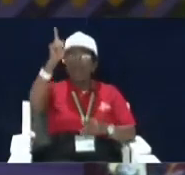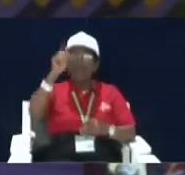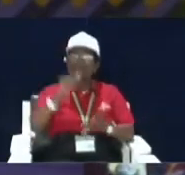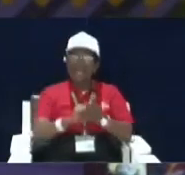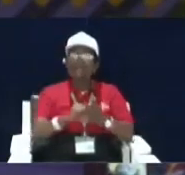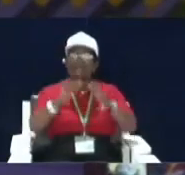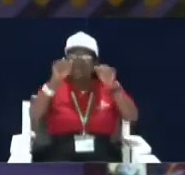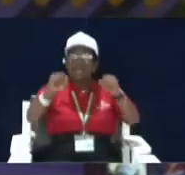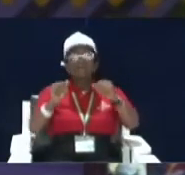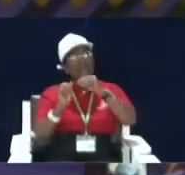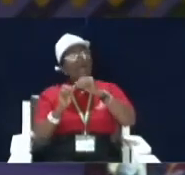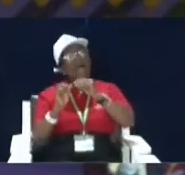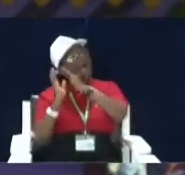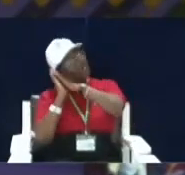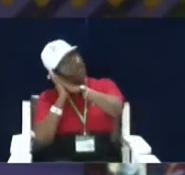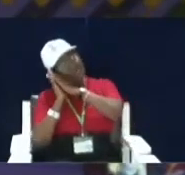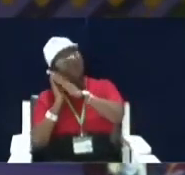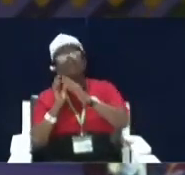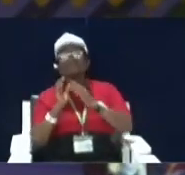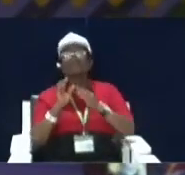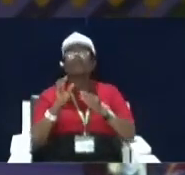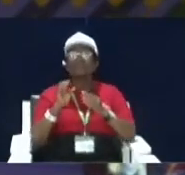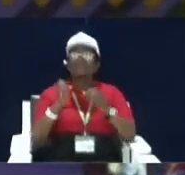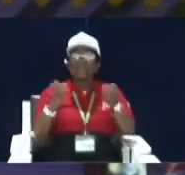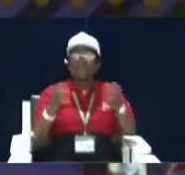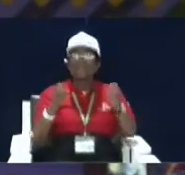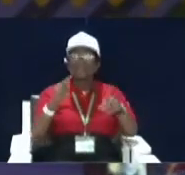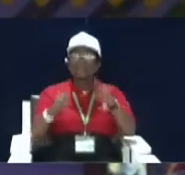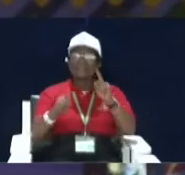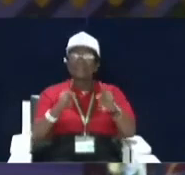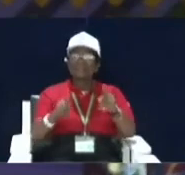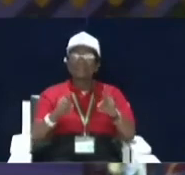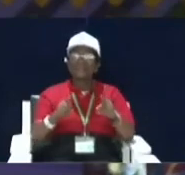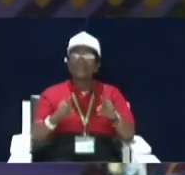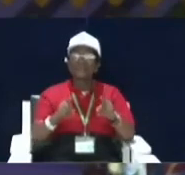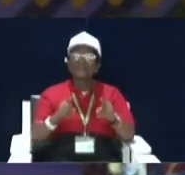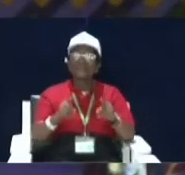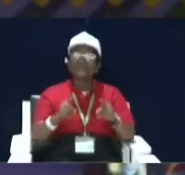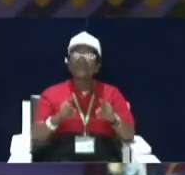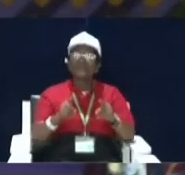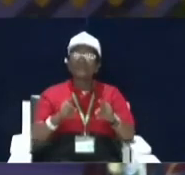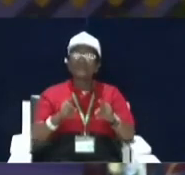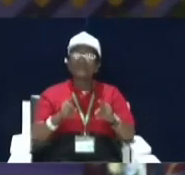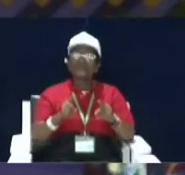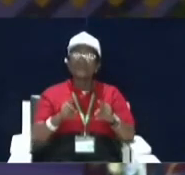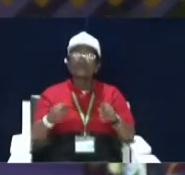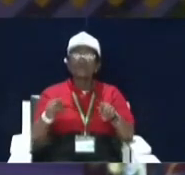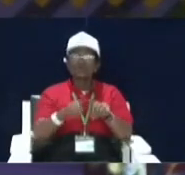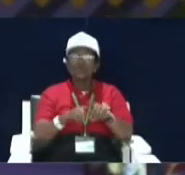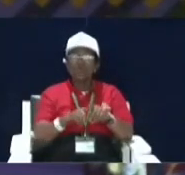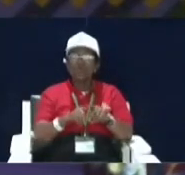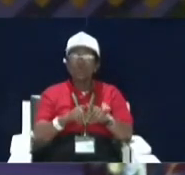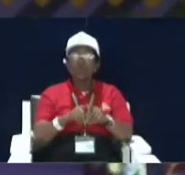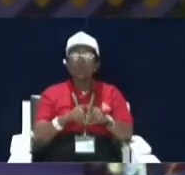all amenities included, is approximately 100 million each.